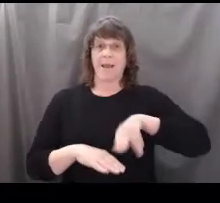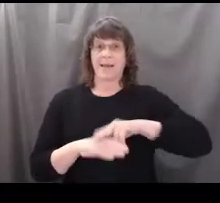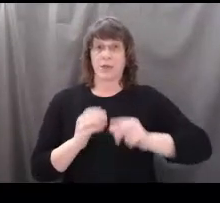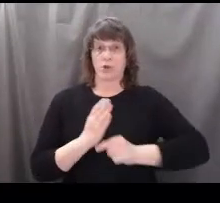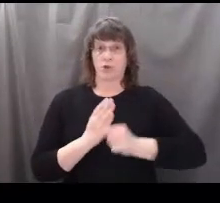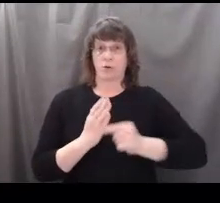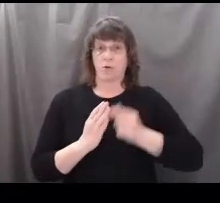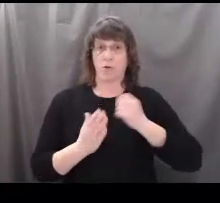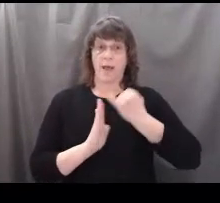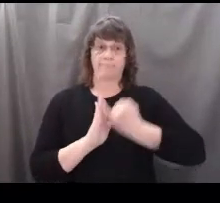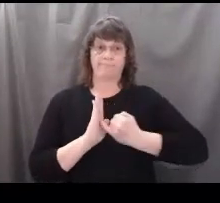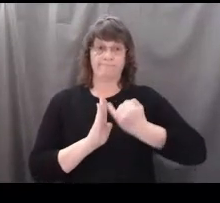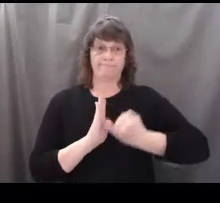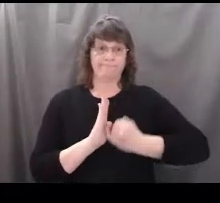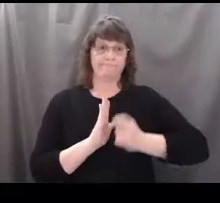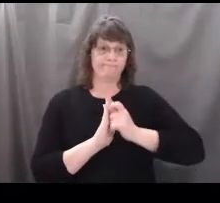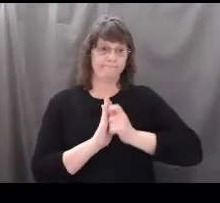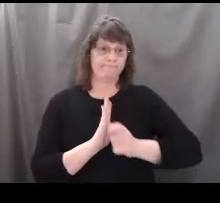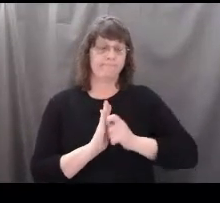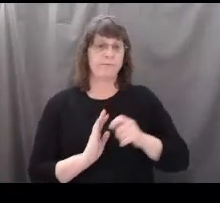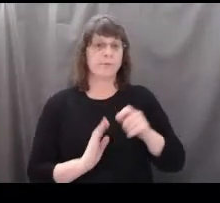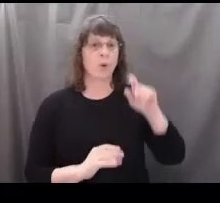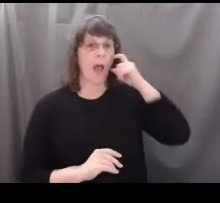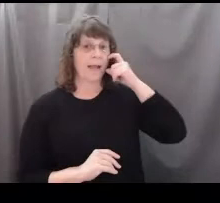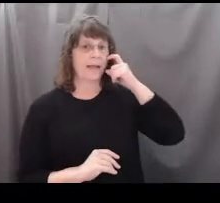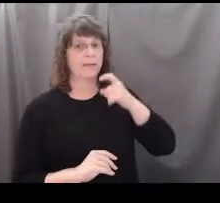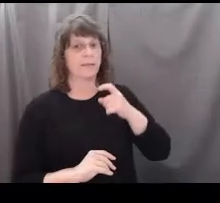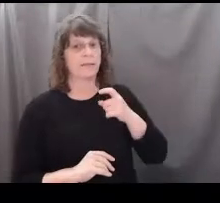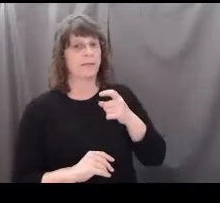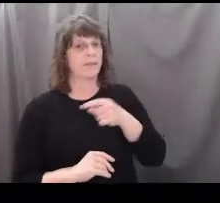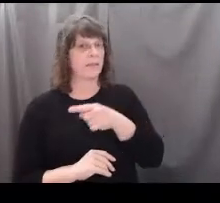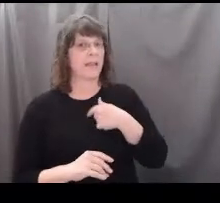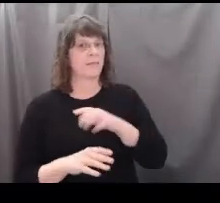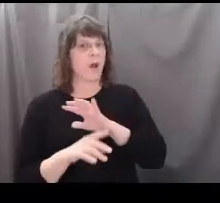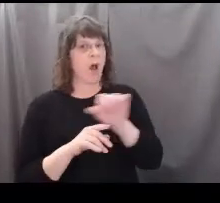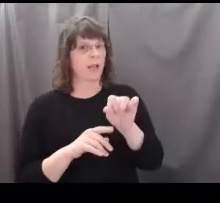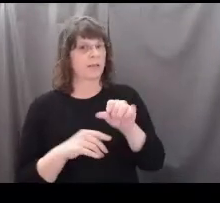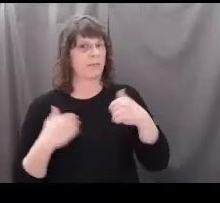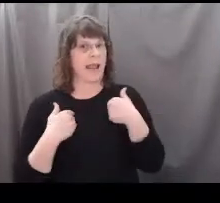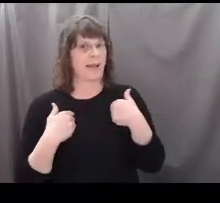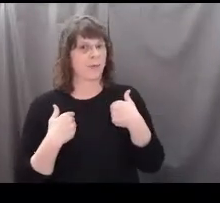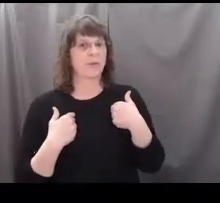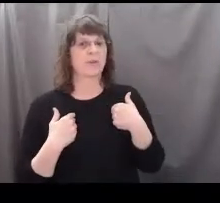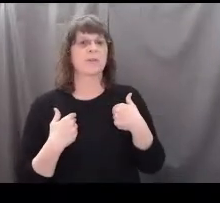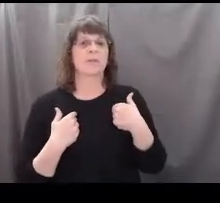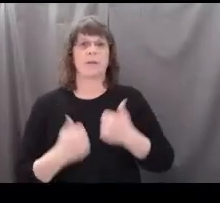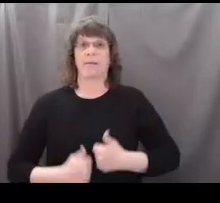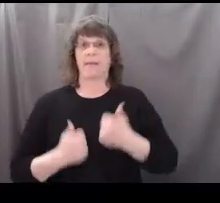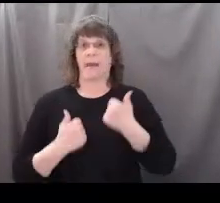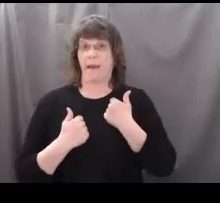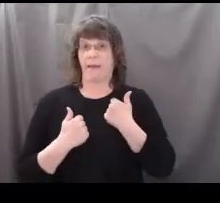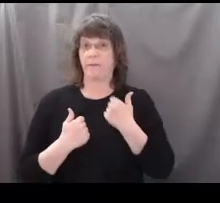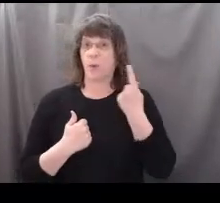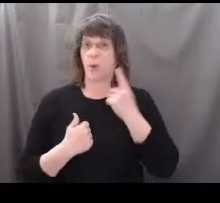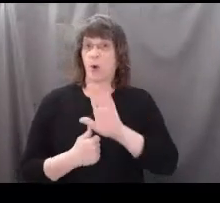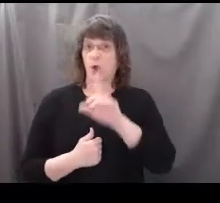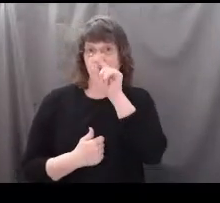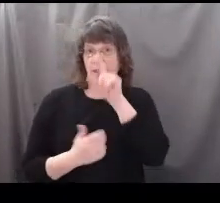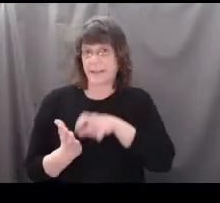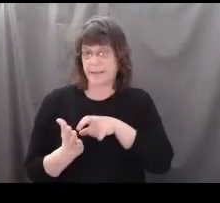that I did. So Onion got to look at some awesome animals that were alive, so her